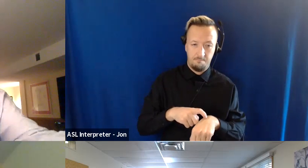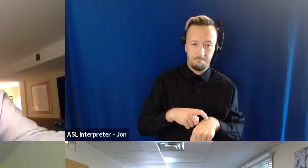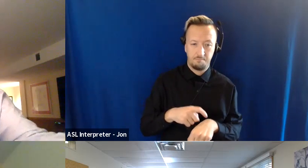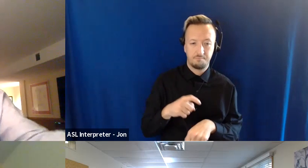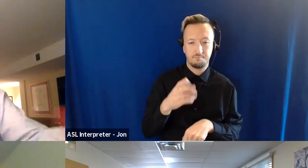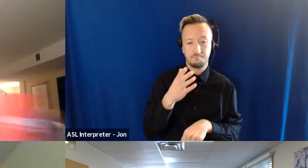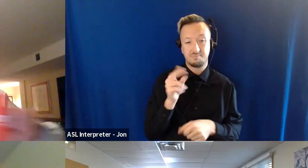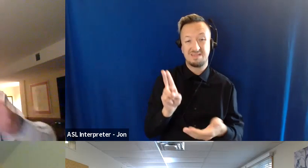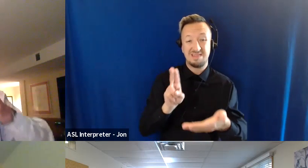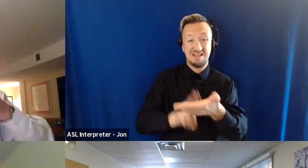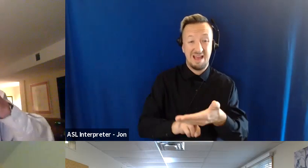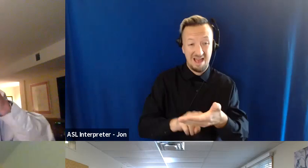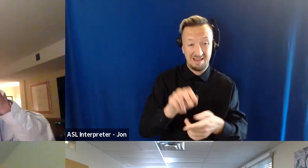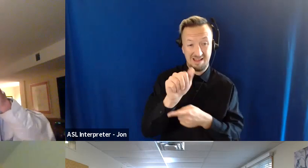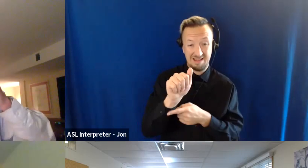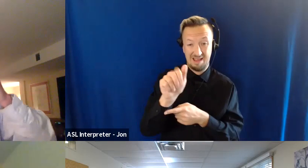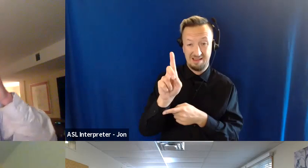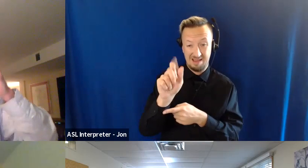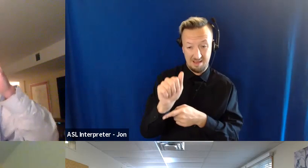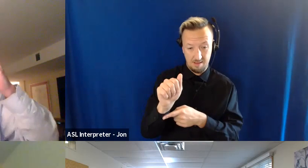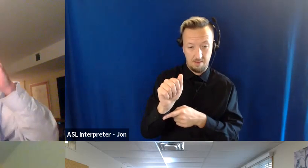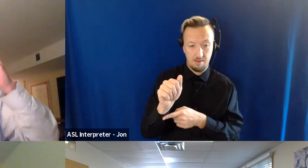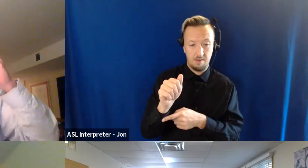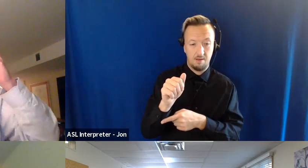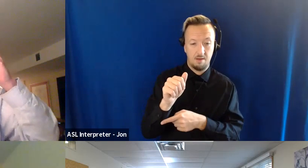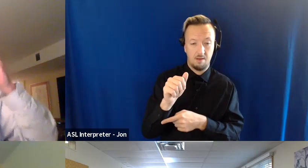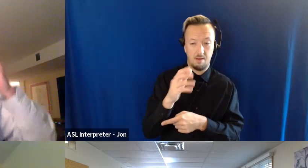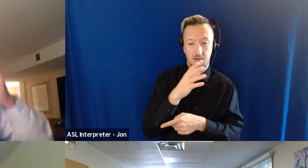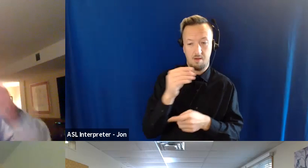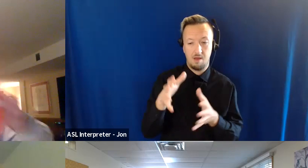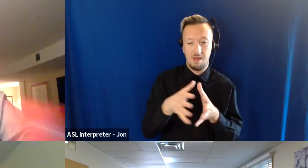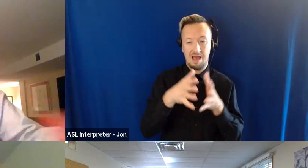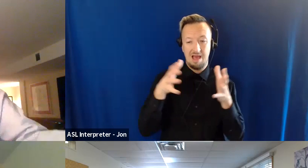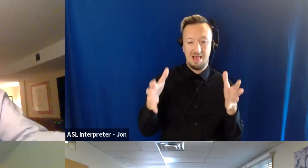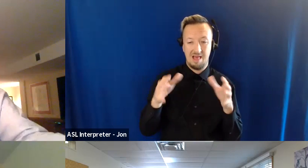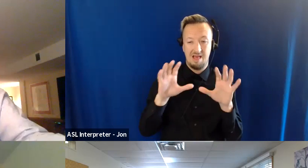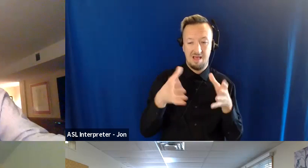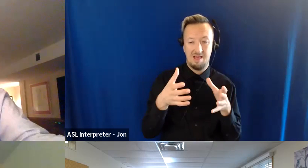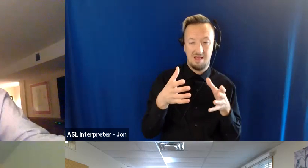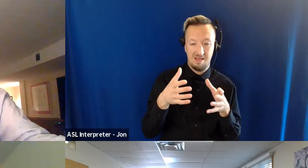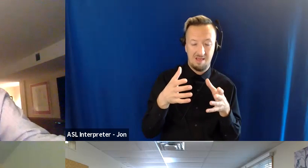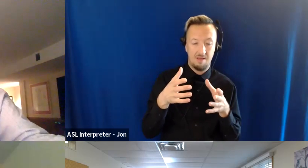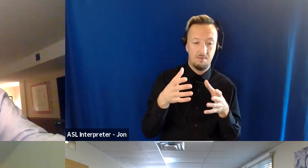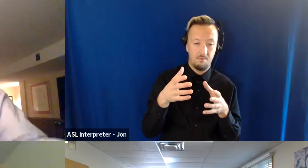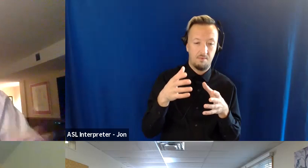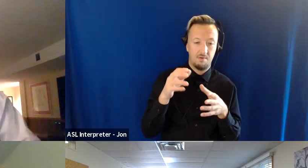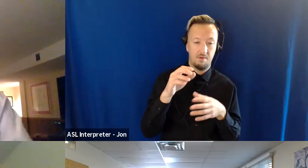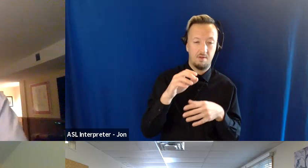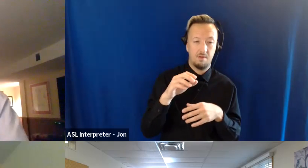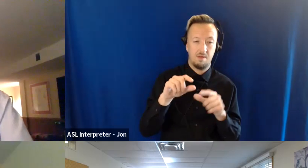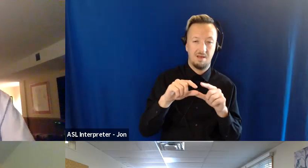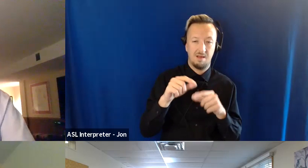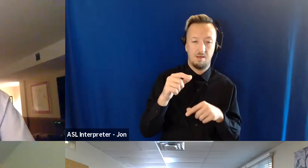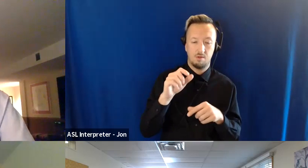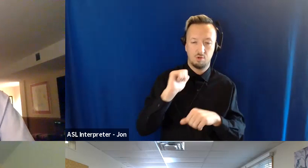of the ADA, prior to that, we had a lot of work with the Gang of 19 here in Denver, chaining themselves to buses